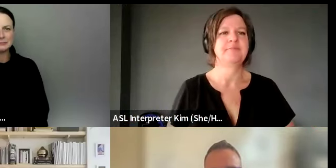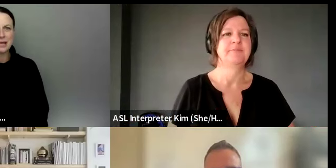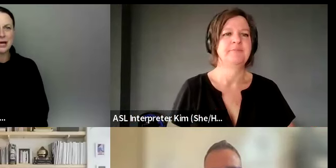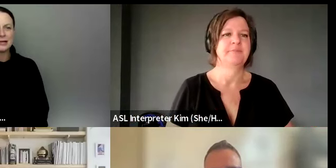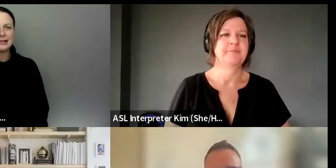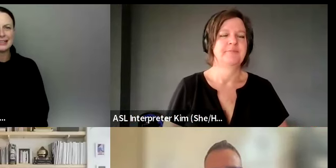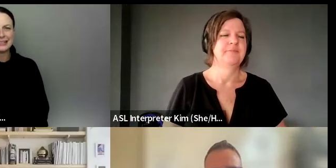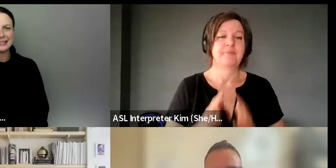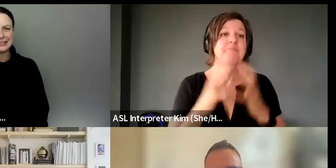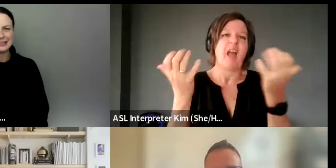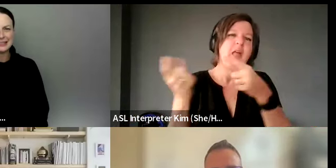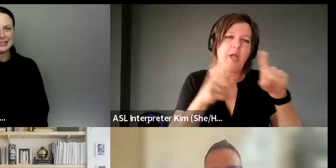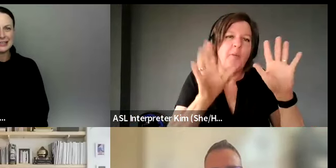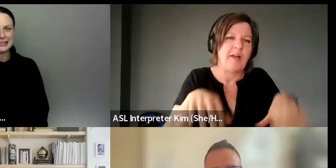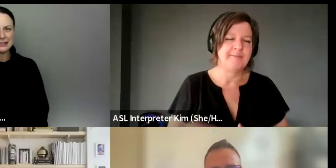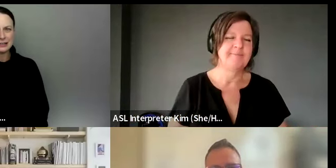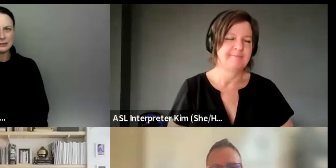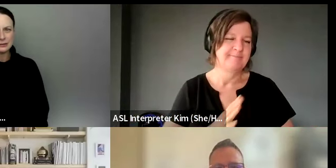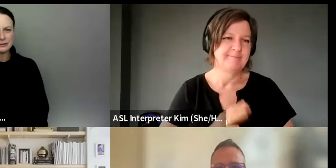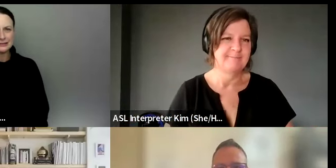Yeah. Yeah. Don't but yeah, a lot going on.